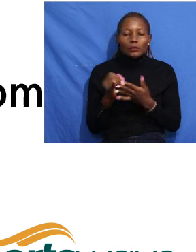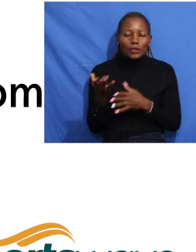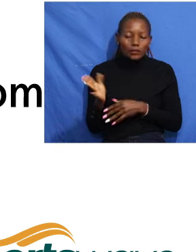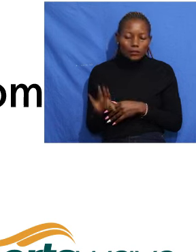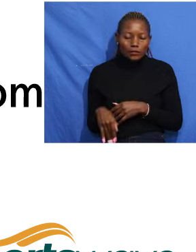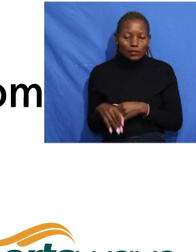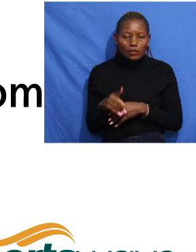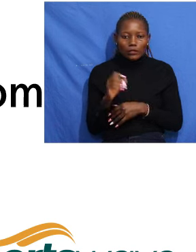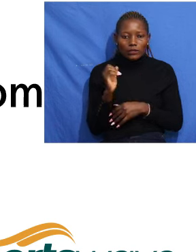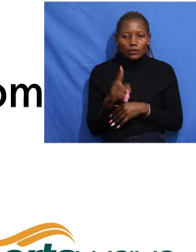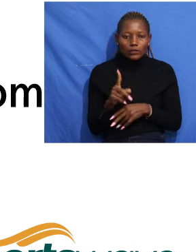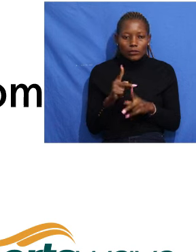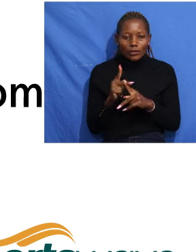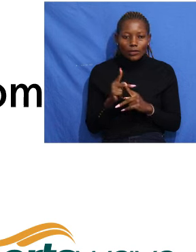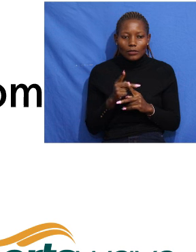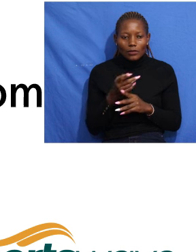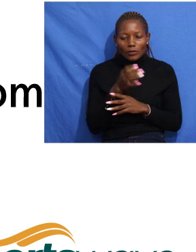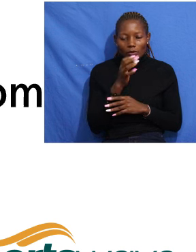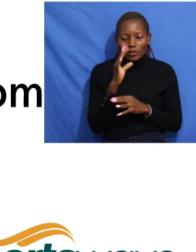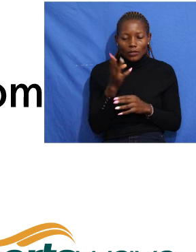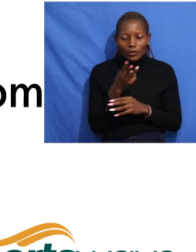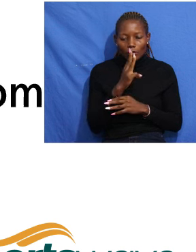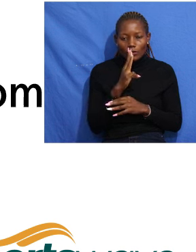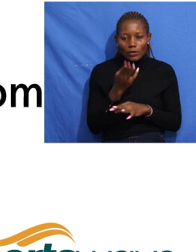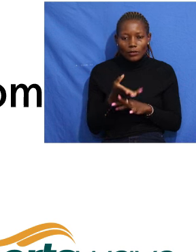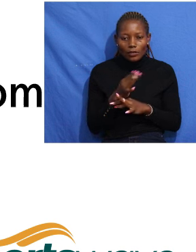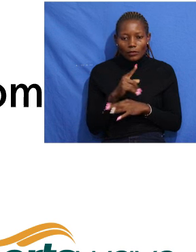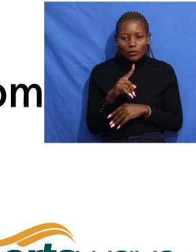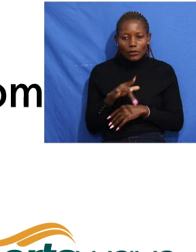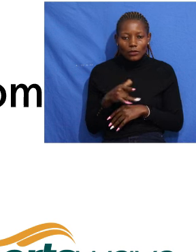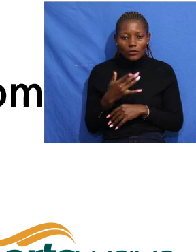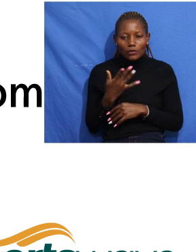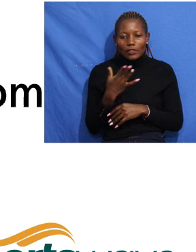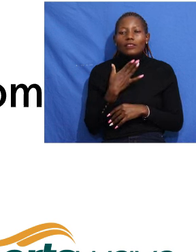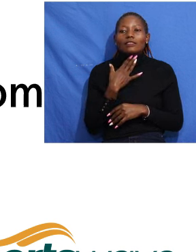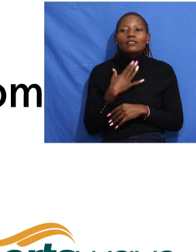should keep drinking water before you feel thirsty.